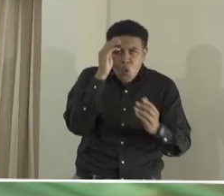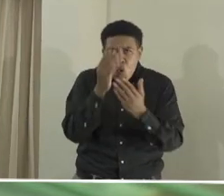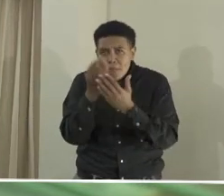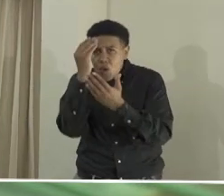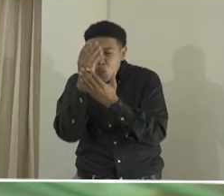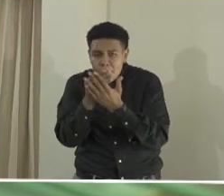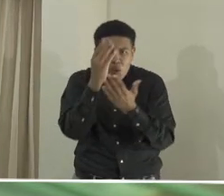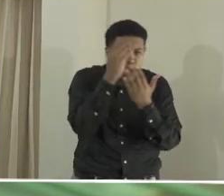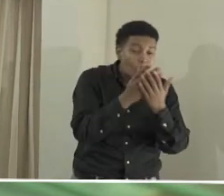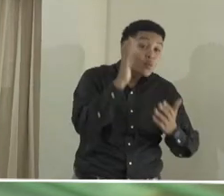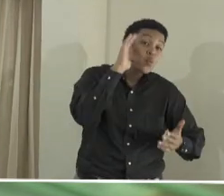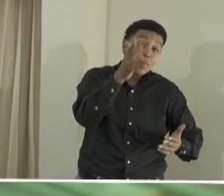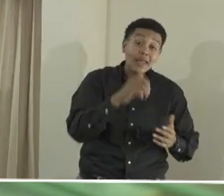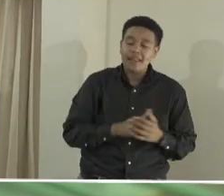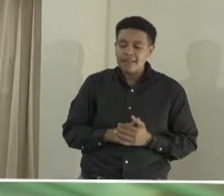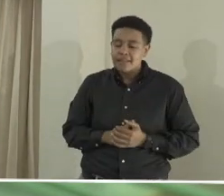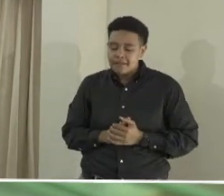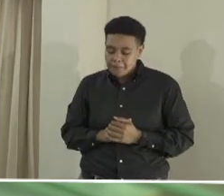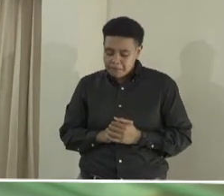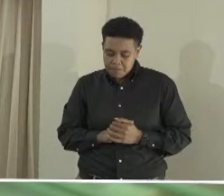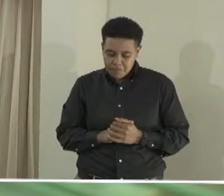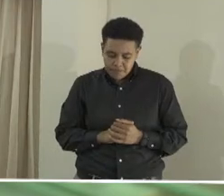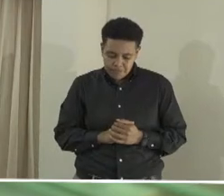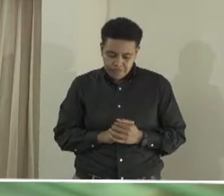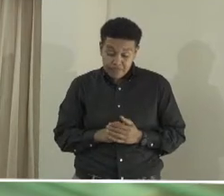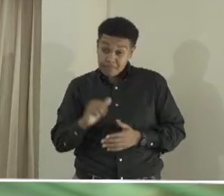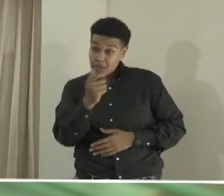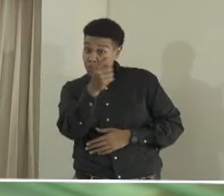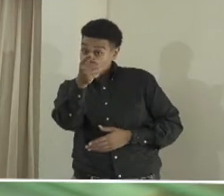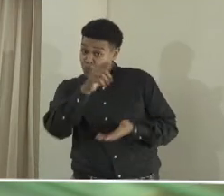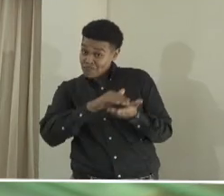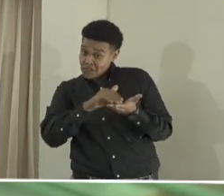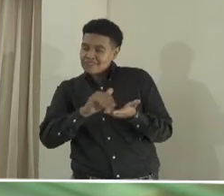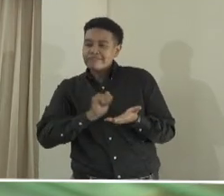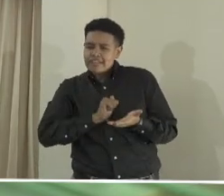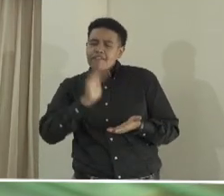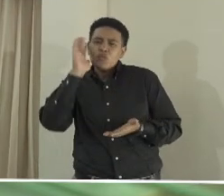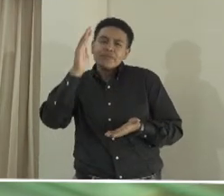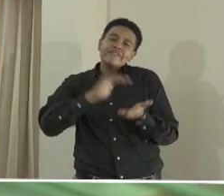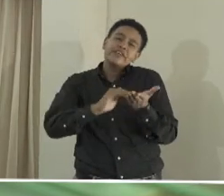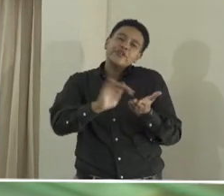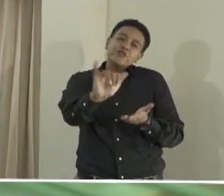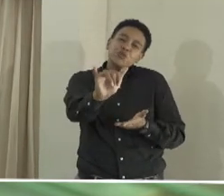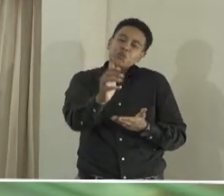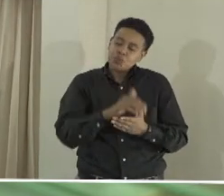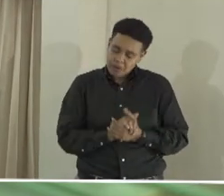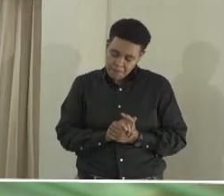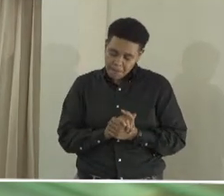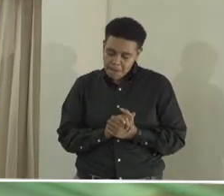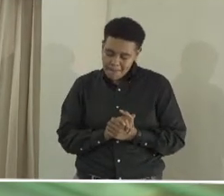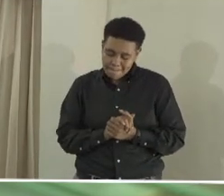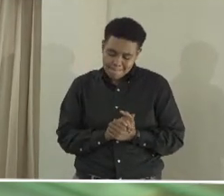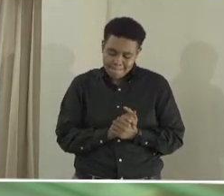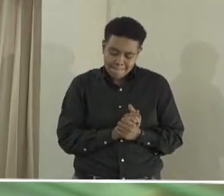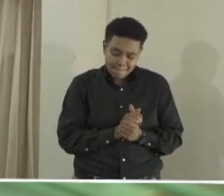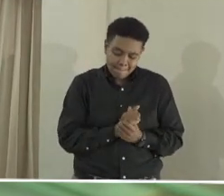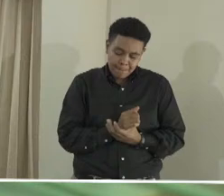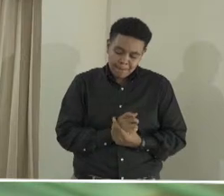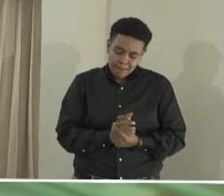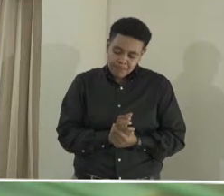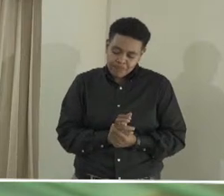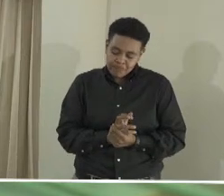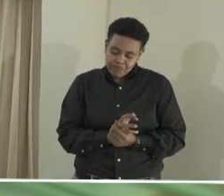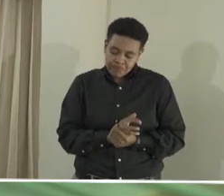Anyone you forgive, I also forgive. And when I have forgiven, if there